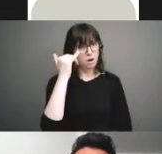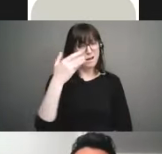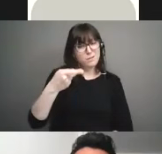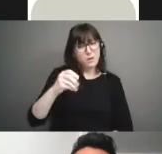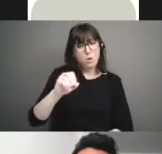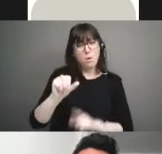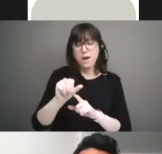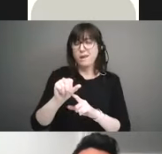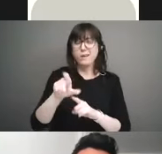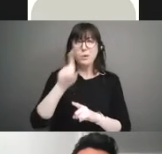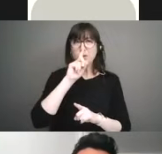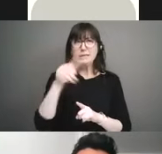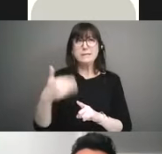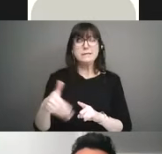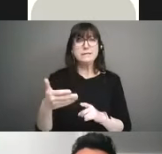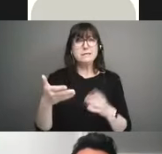very broad